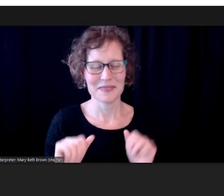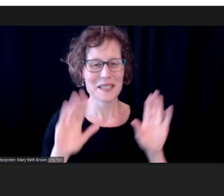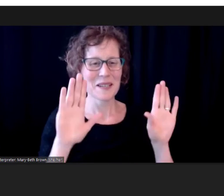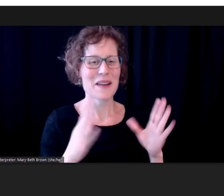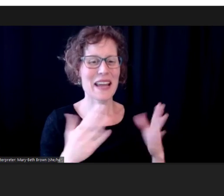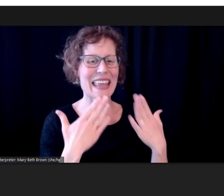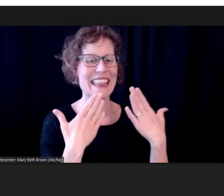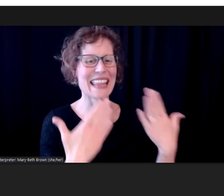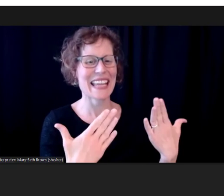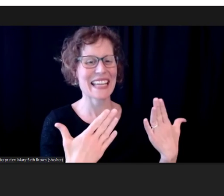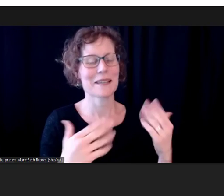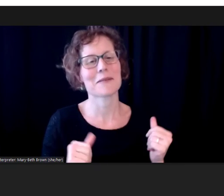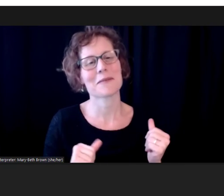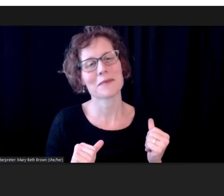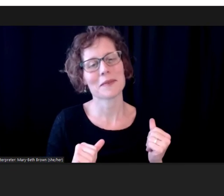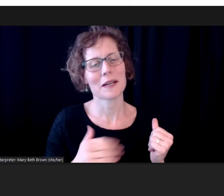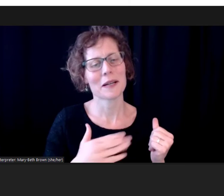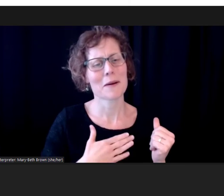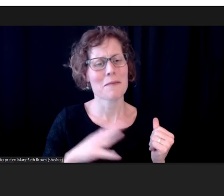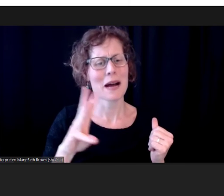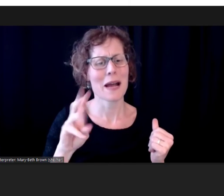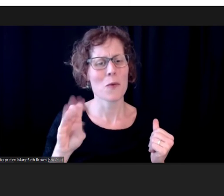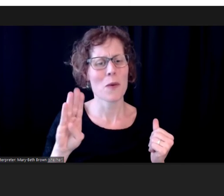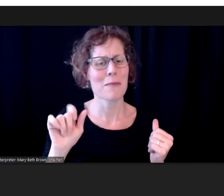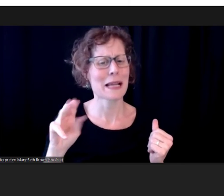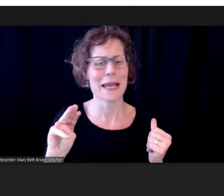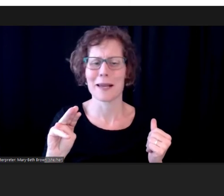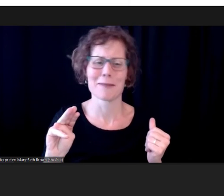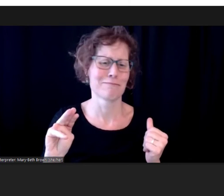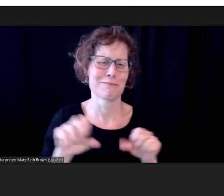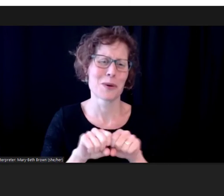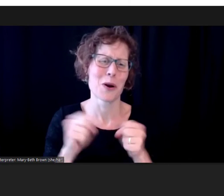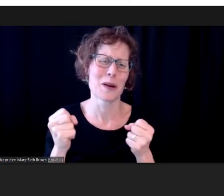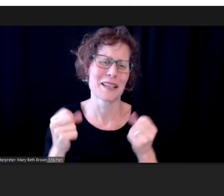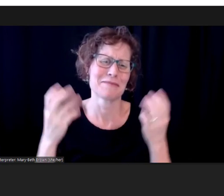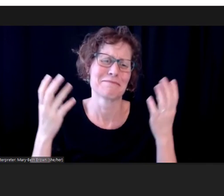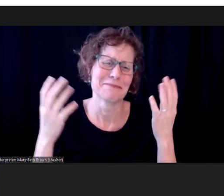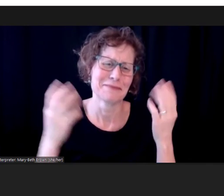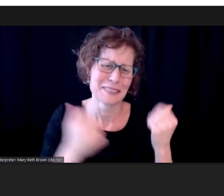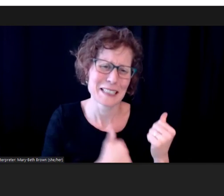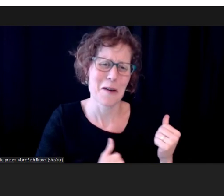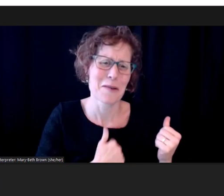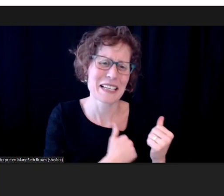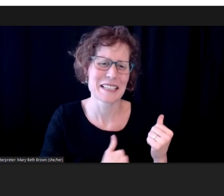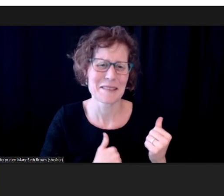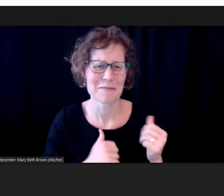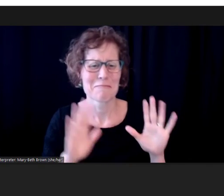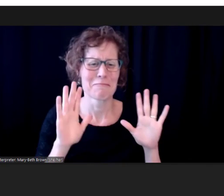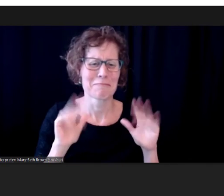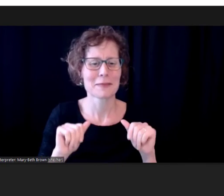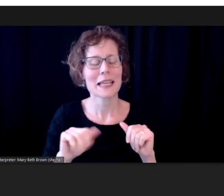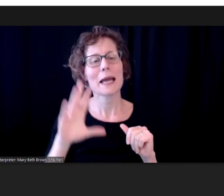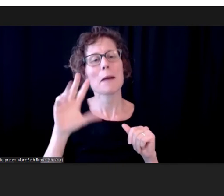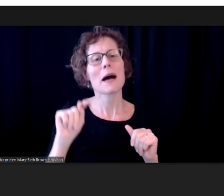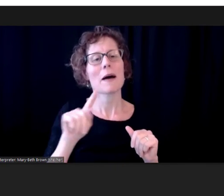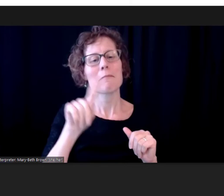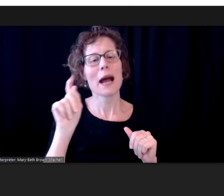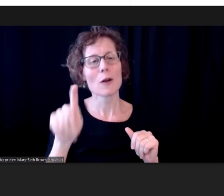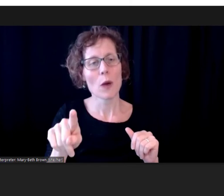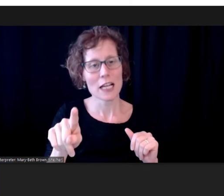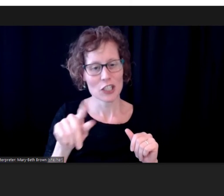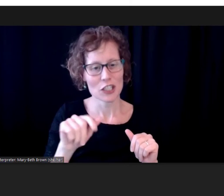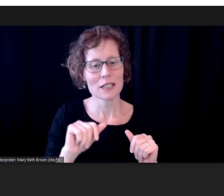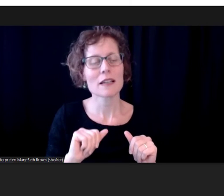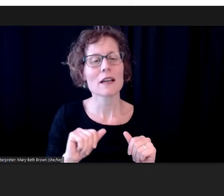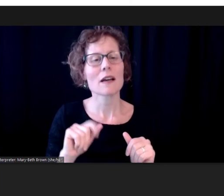Great, thank you. My webcam is not working today, so I apologize for that. But my question is,